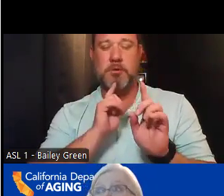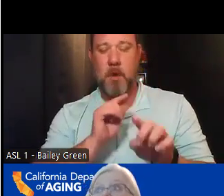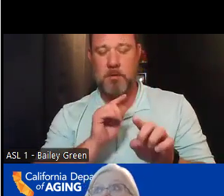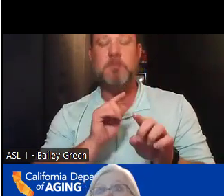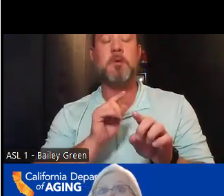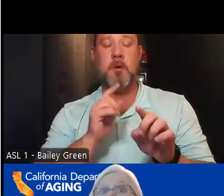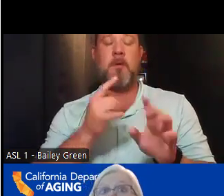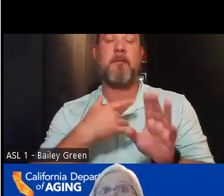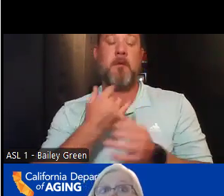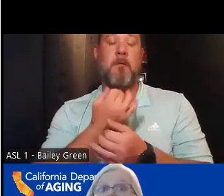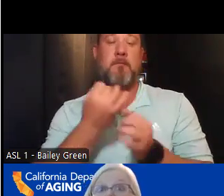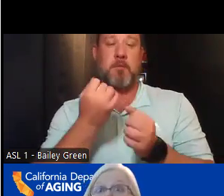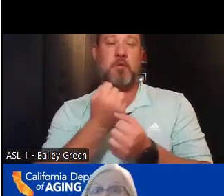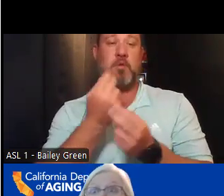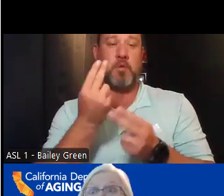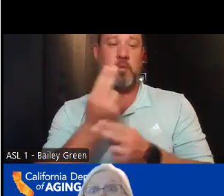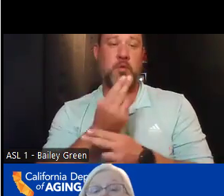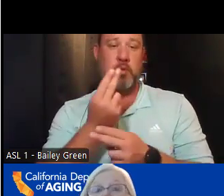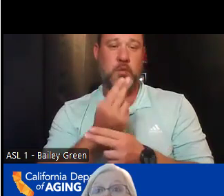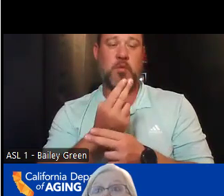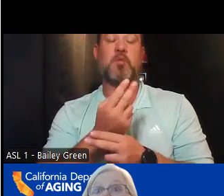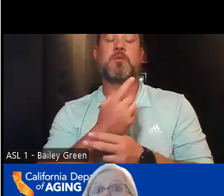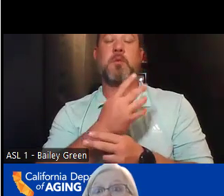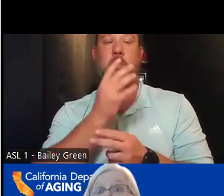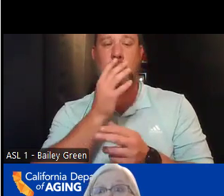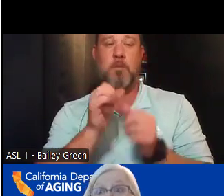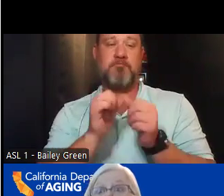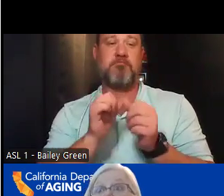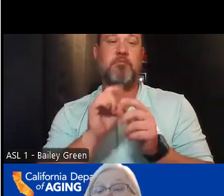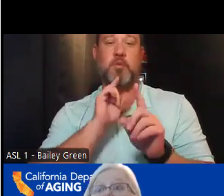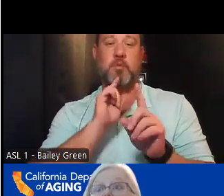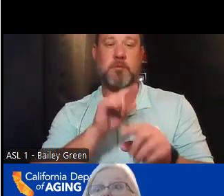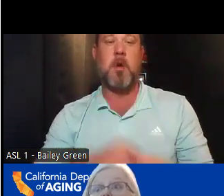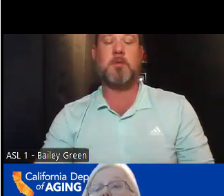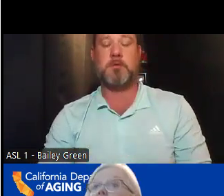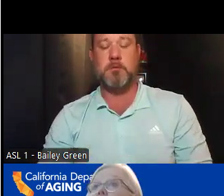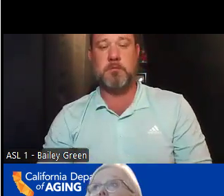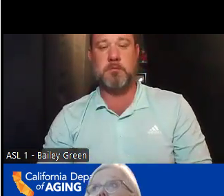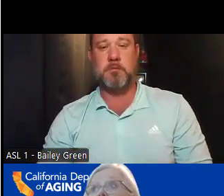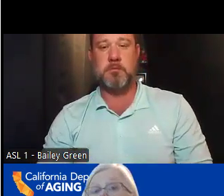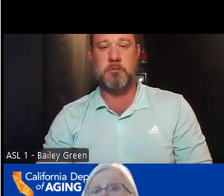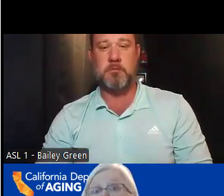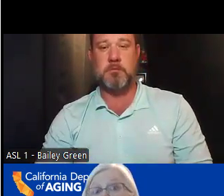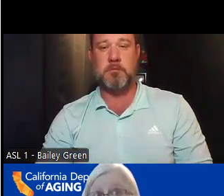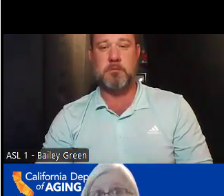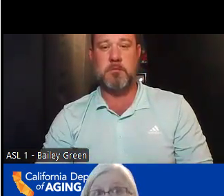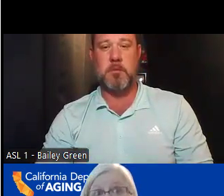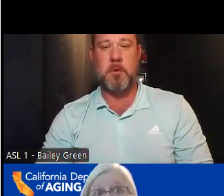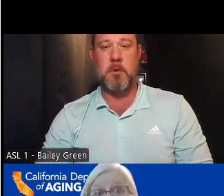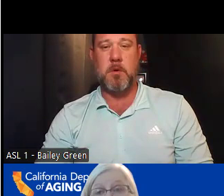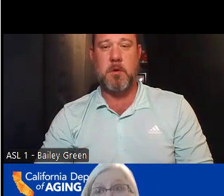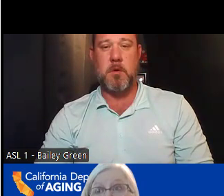that. And we will endeavor to get a response back to you, either orally or